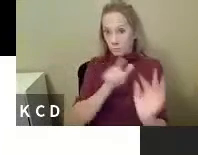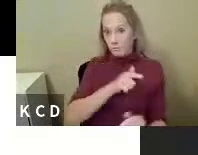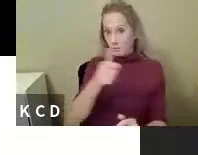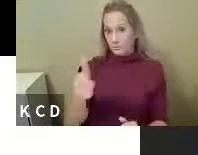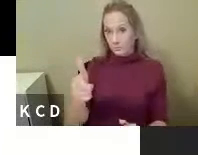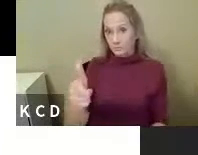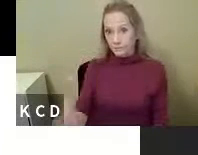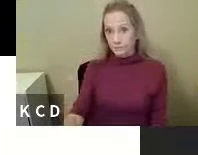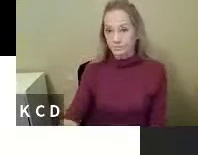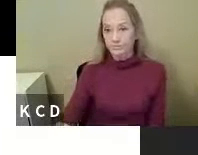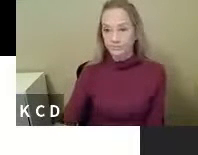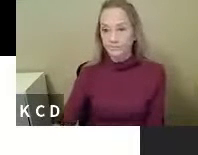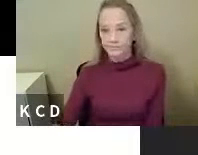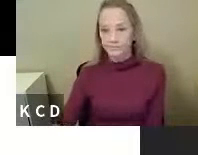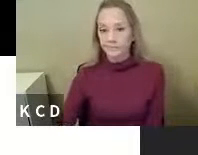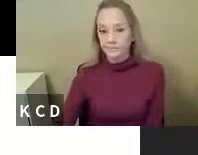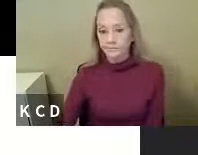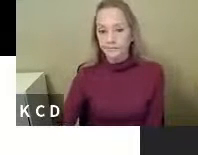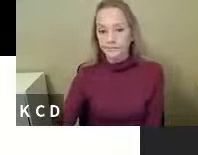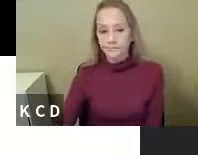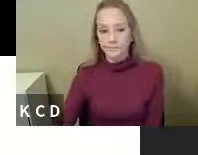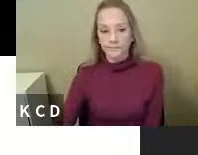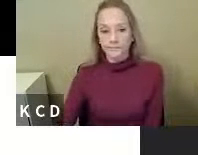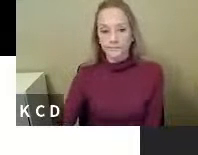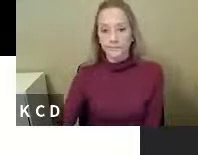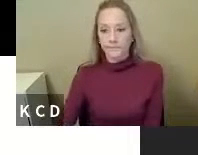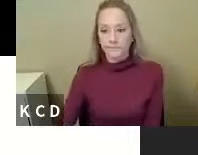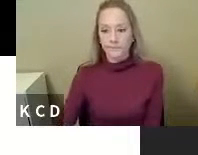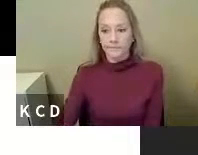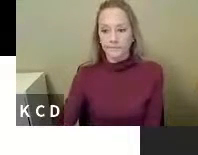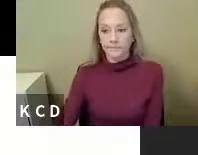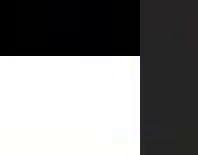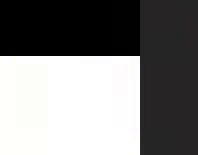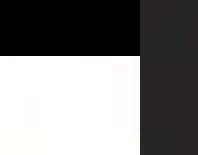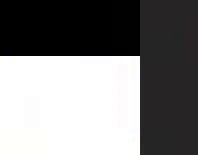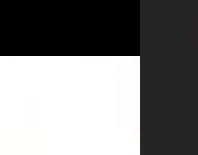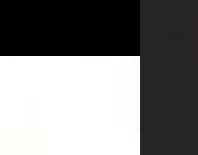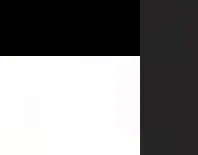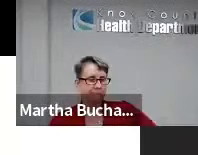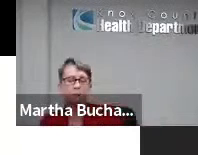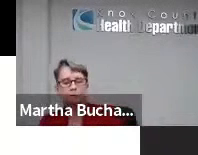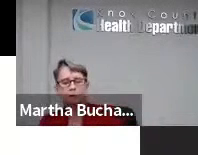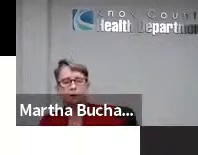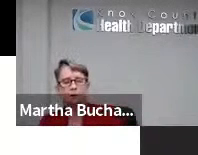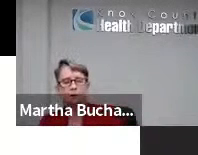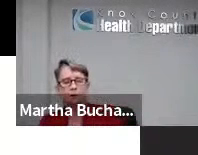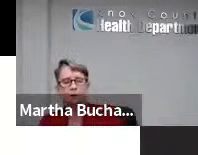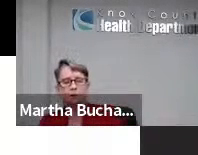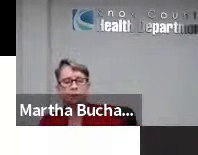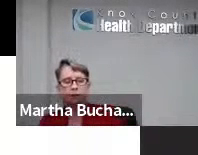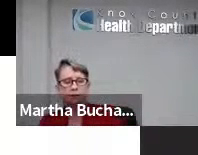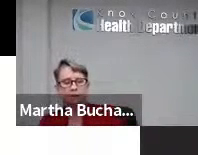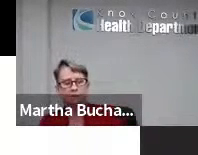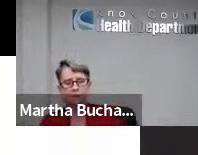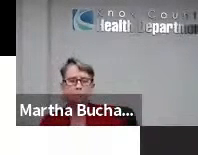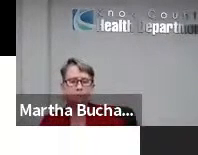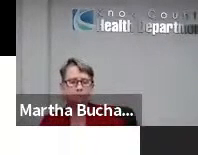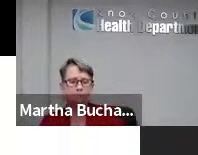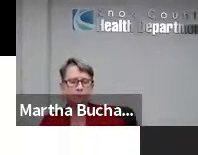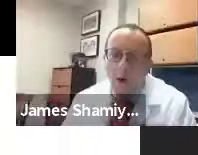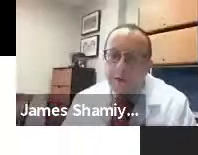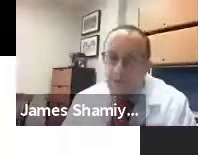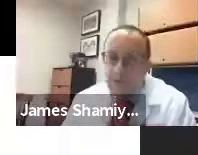if you change your positivity rate to 5 for the recession, should you not also change your